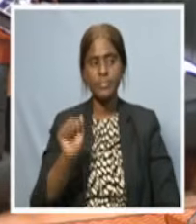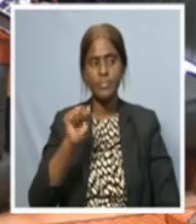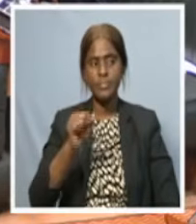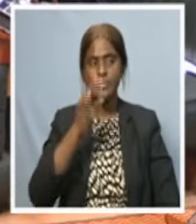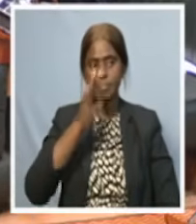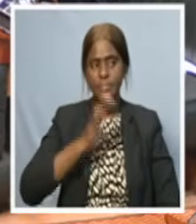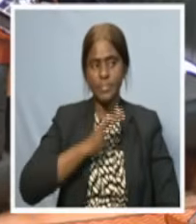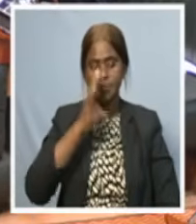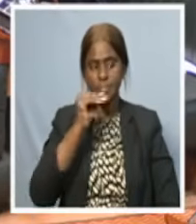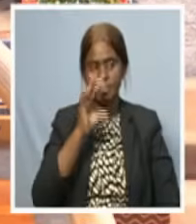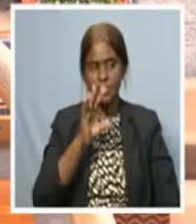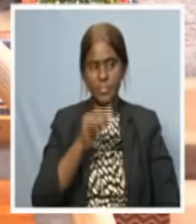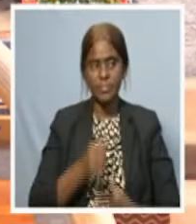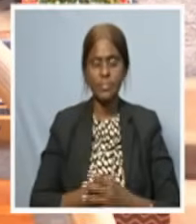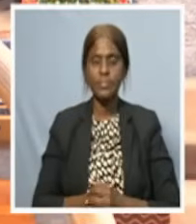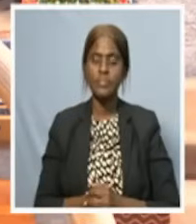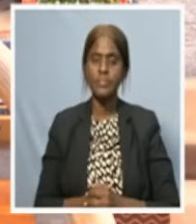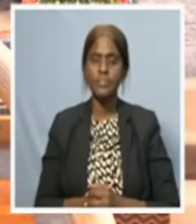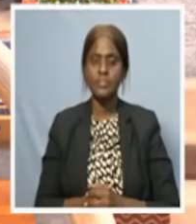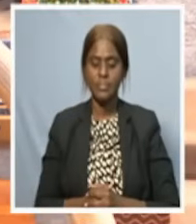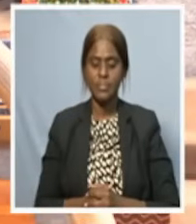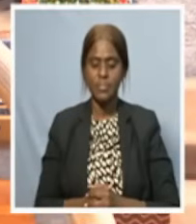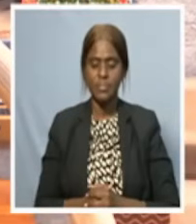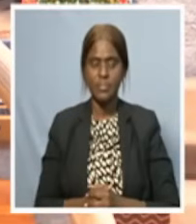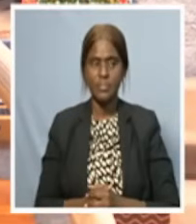Yes, Madam Speaker.